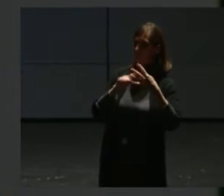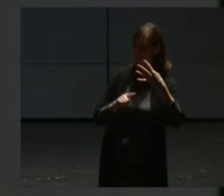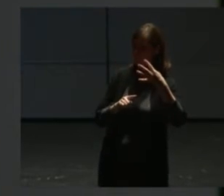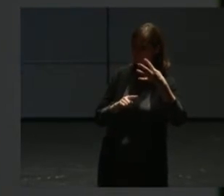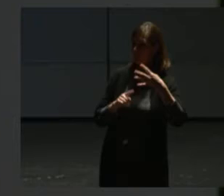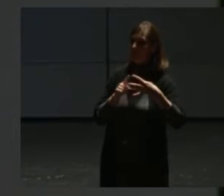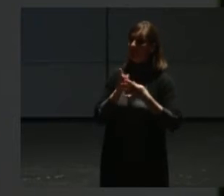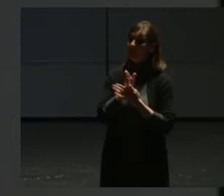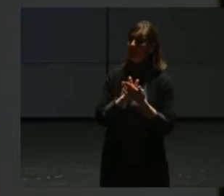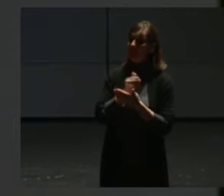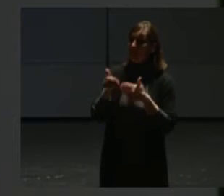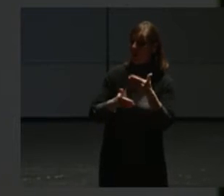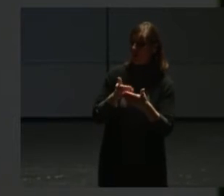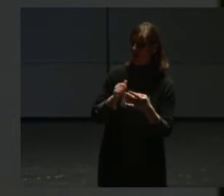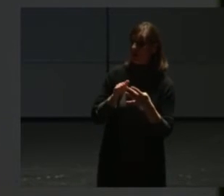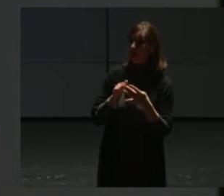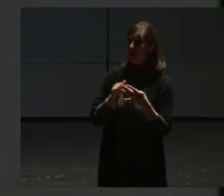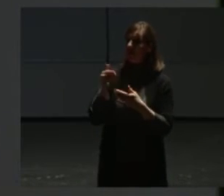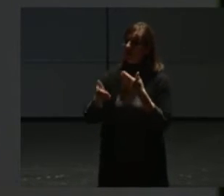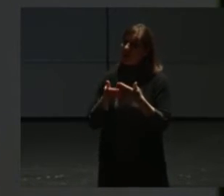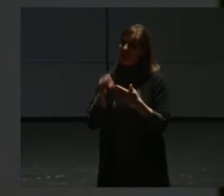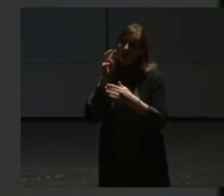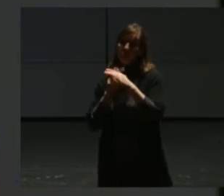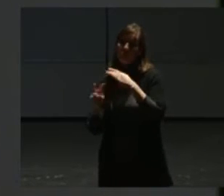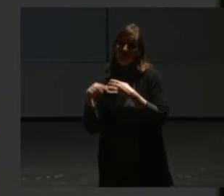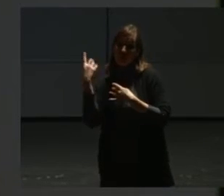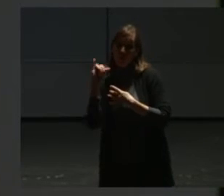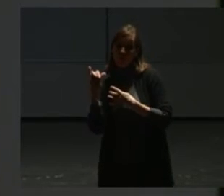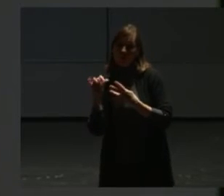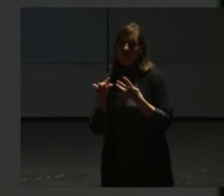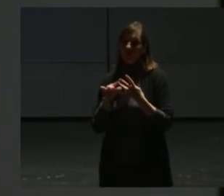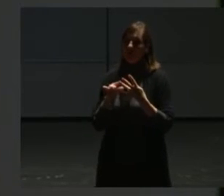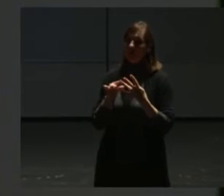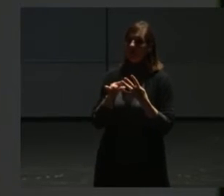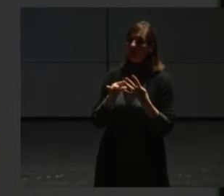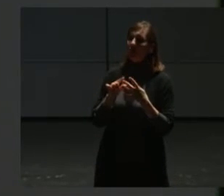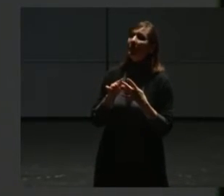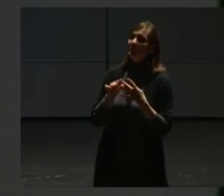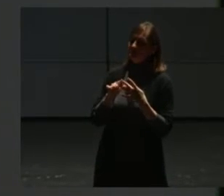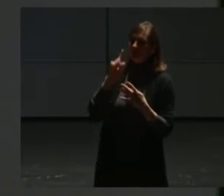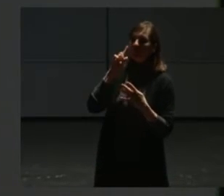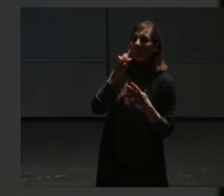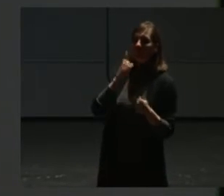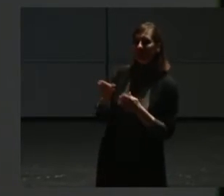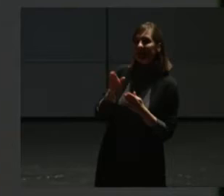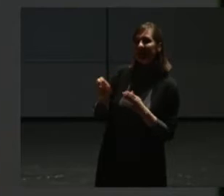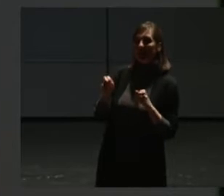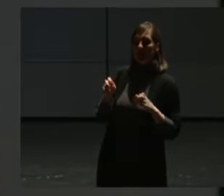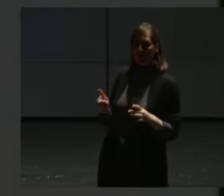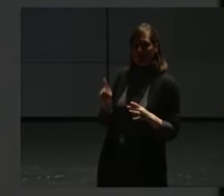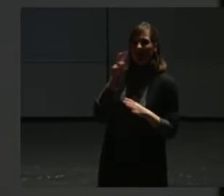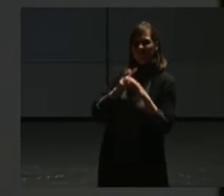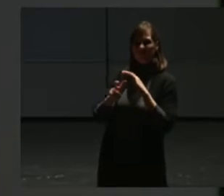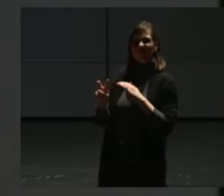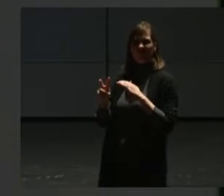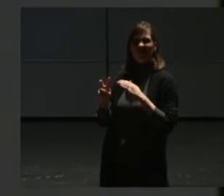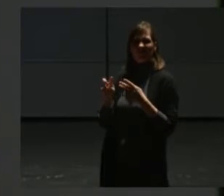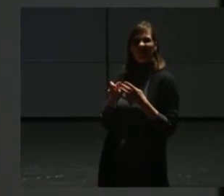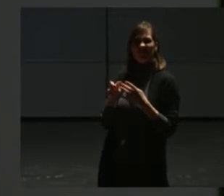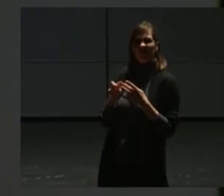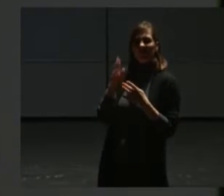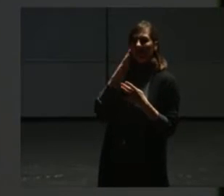progress, process and outlook. We'll move on and talk about strategic opportunities, that is a look ahead in terms